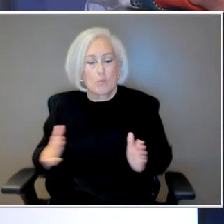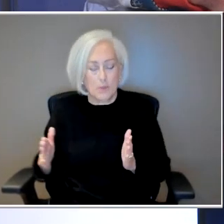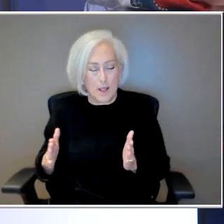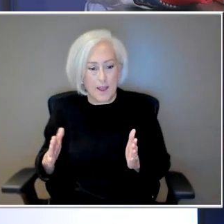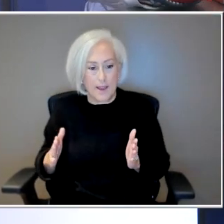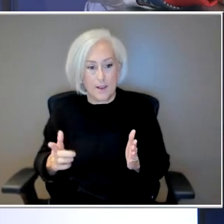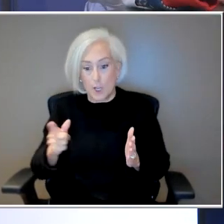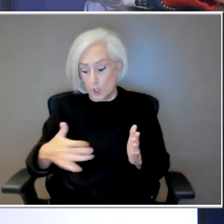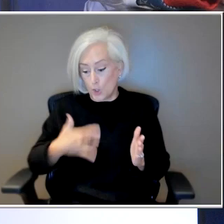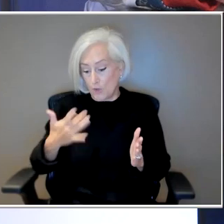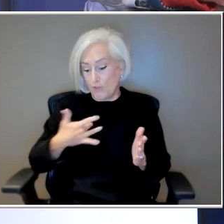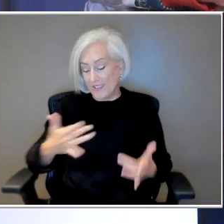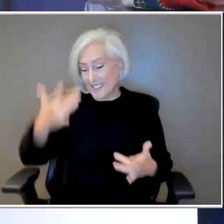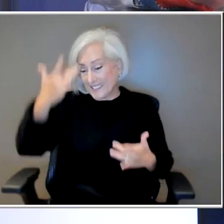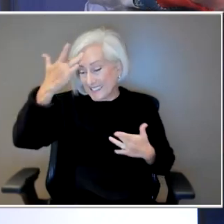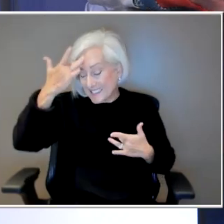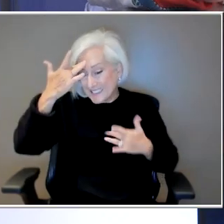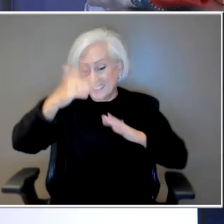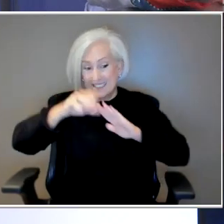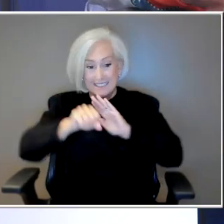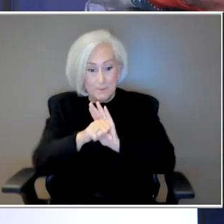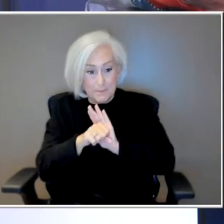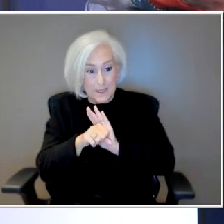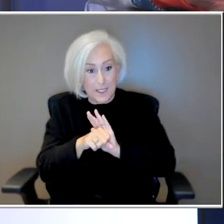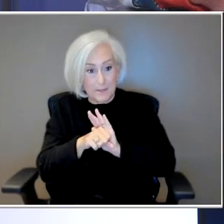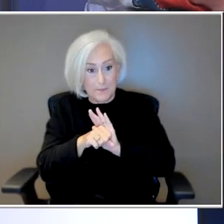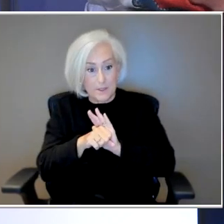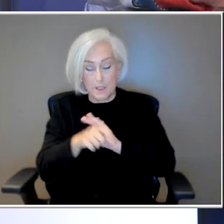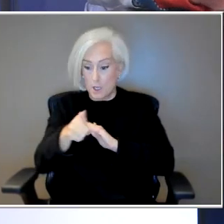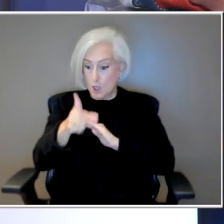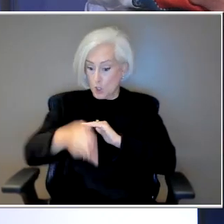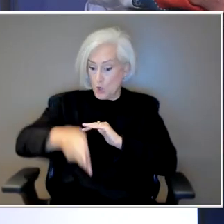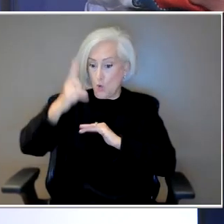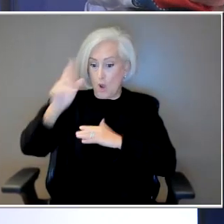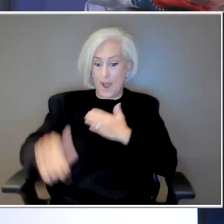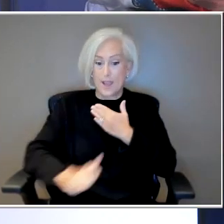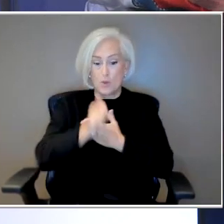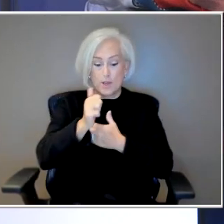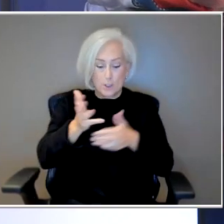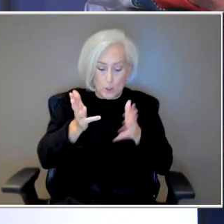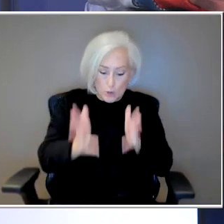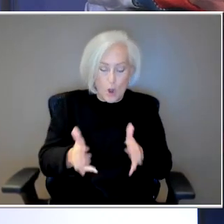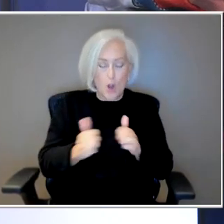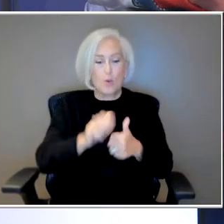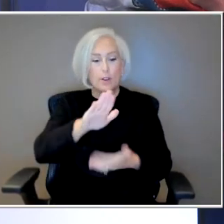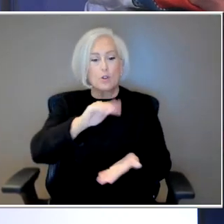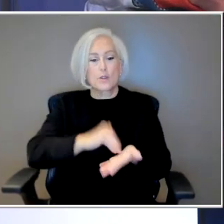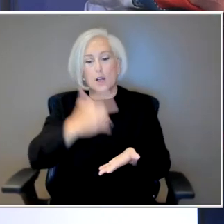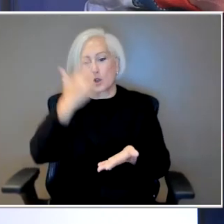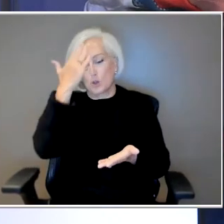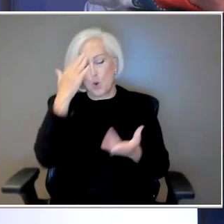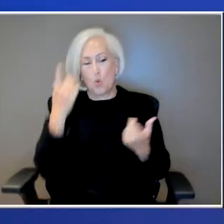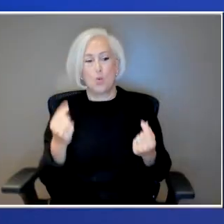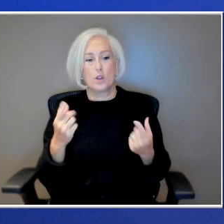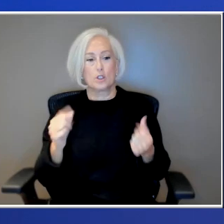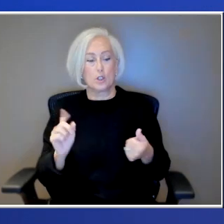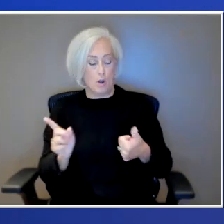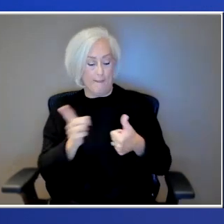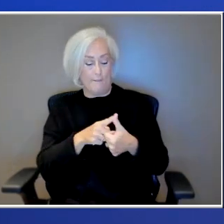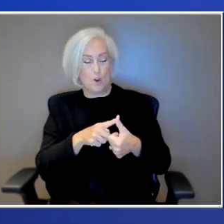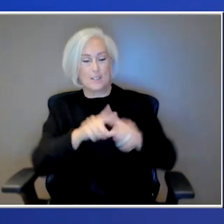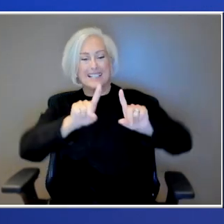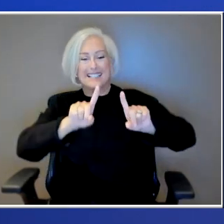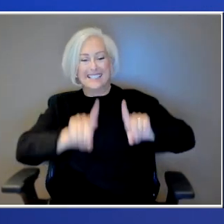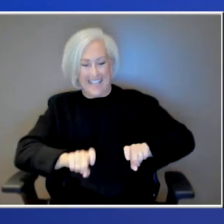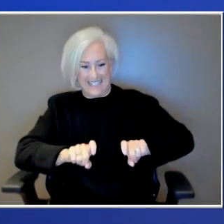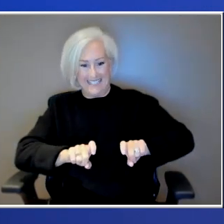symptoms, that you, especially if you are high risk, talk with your physician, know what to do. So the first thing is testing. It is vitally important to